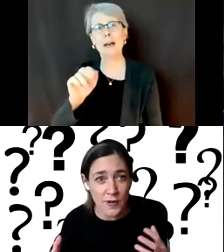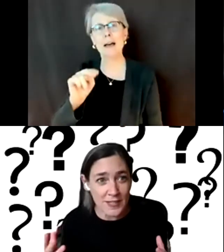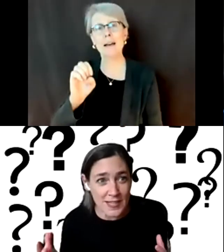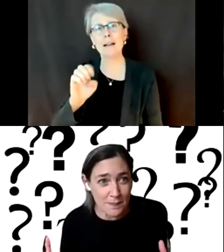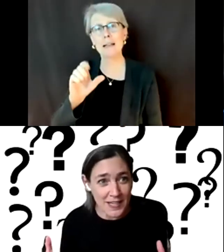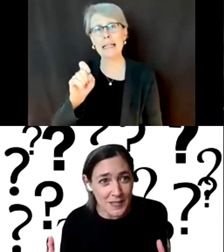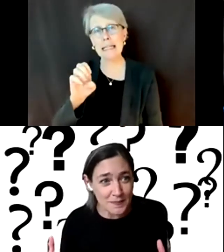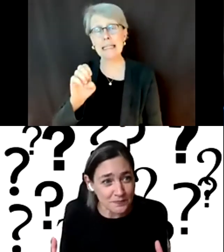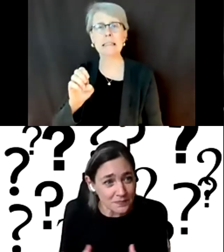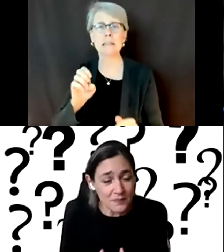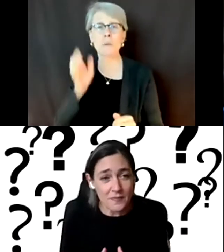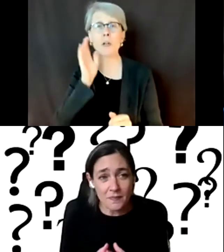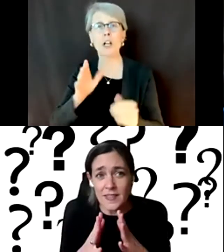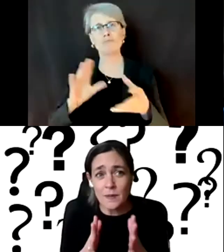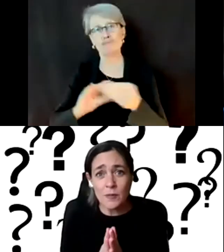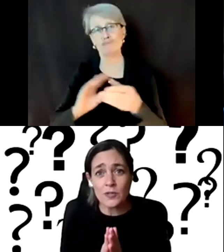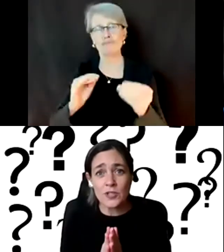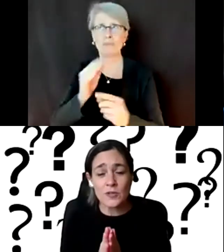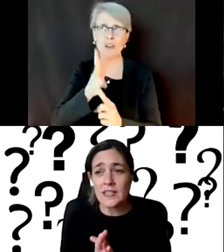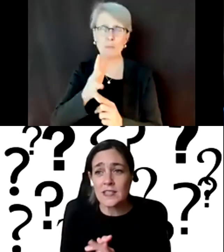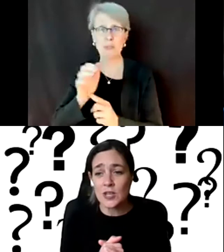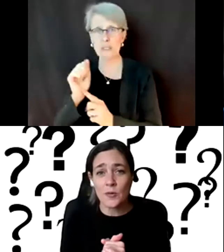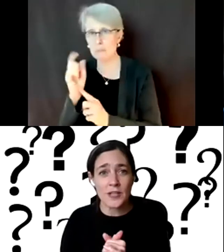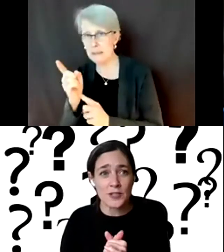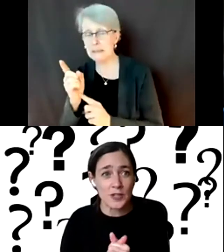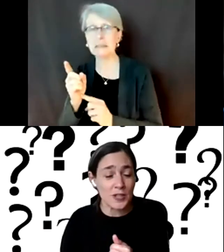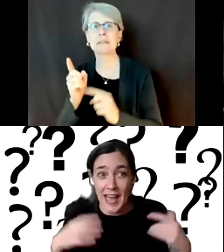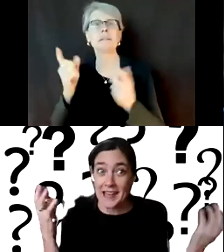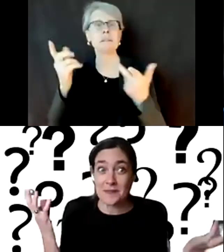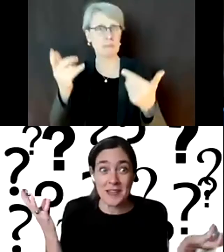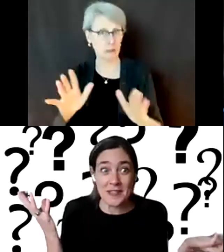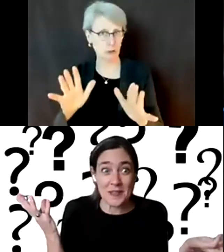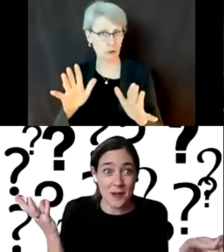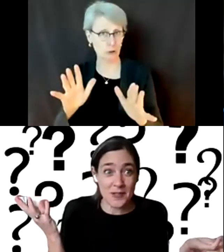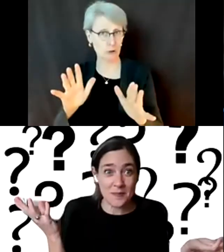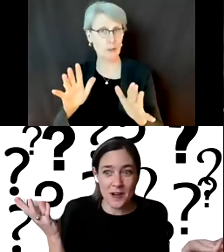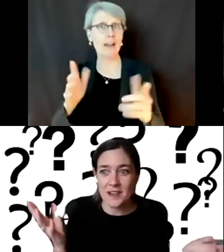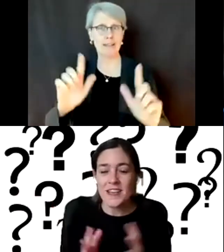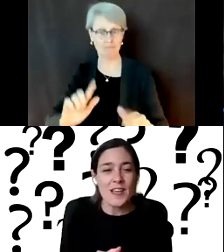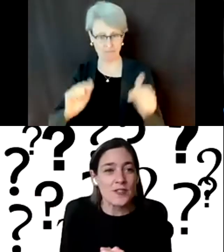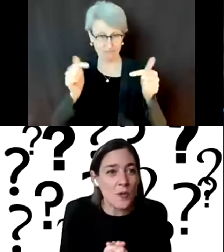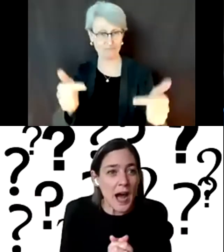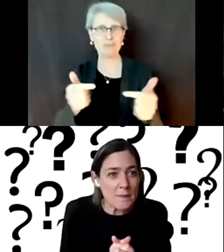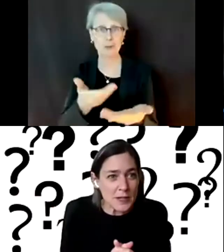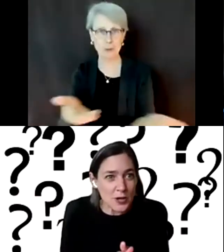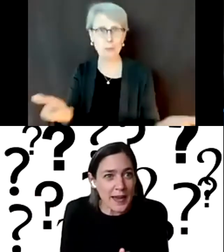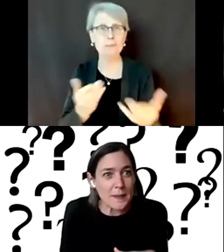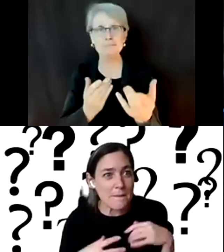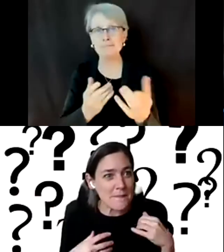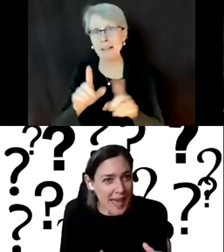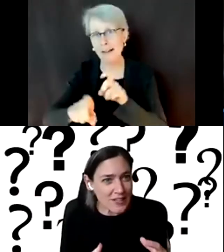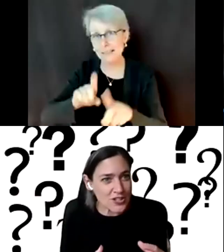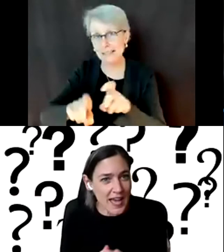about 5 to 10 minutes. And then what we'll do is go into the Ask Me Anything, the question part. So I'm going to try